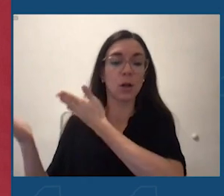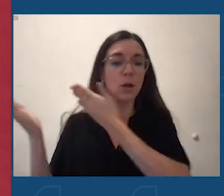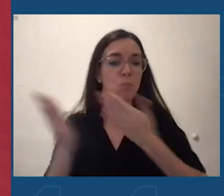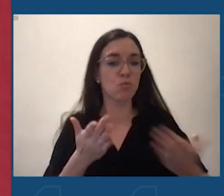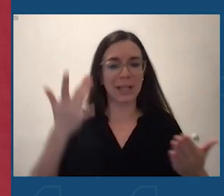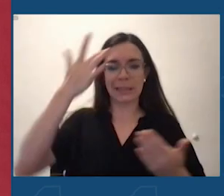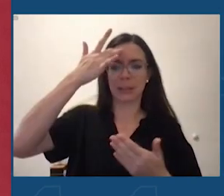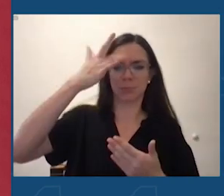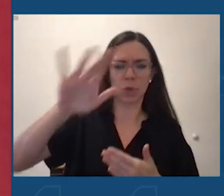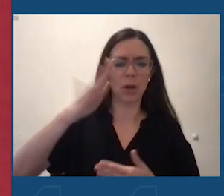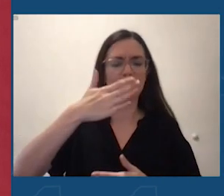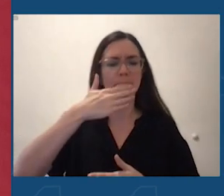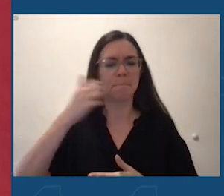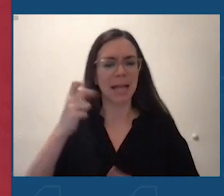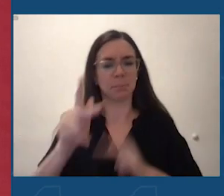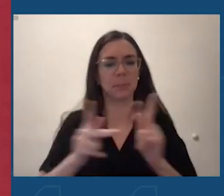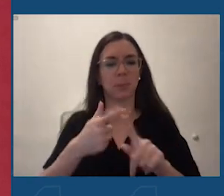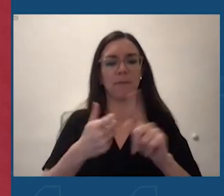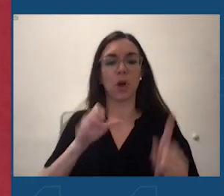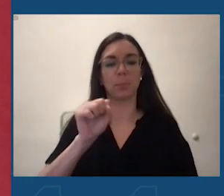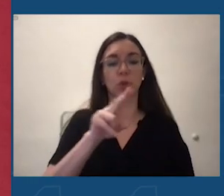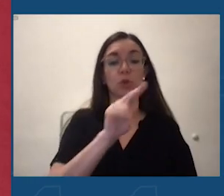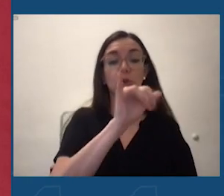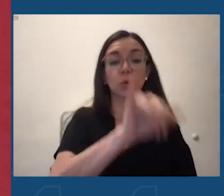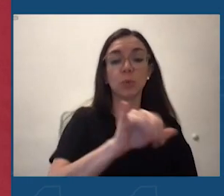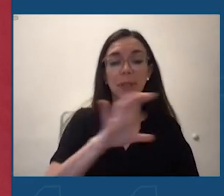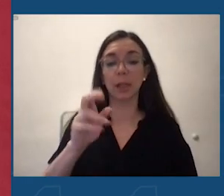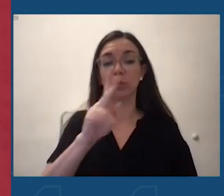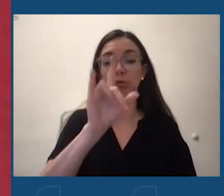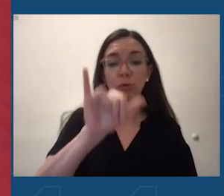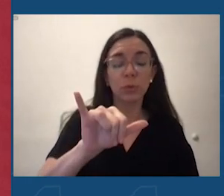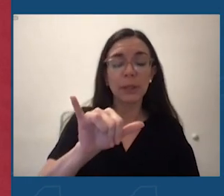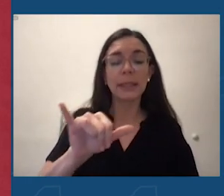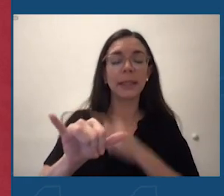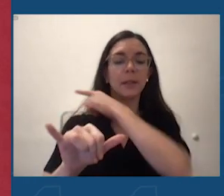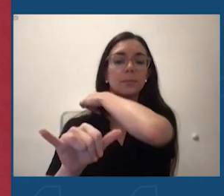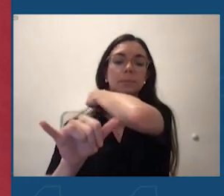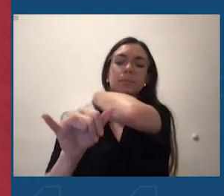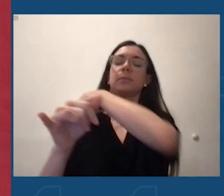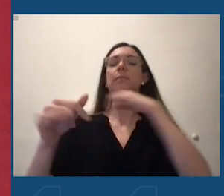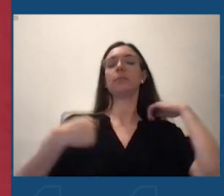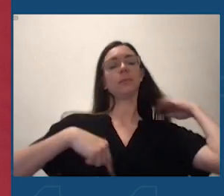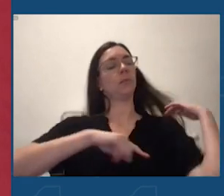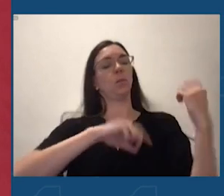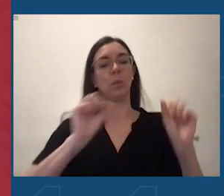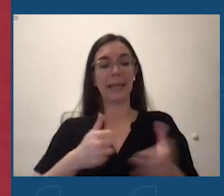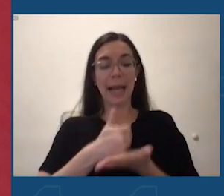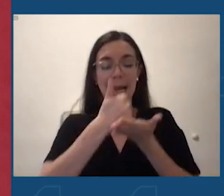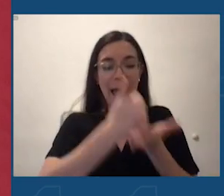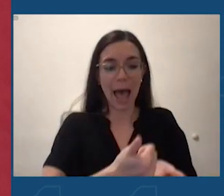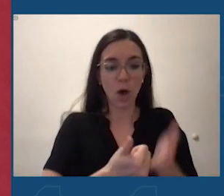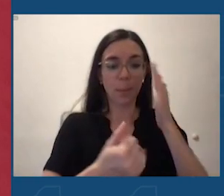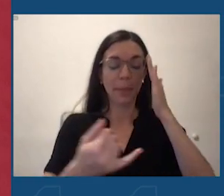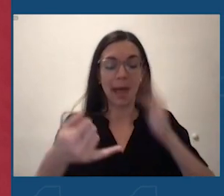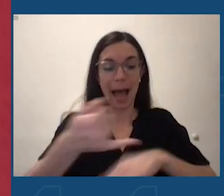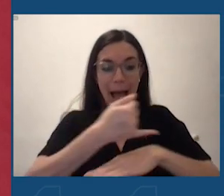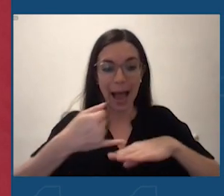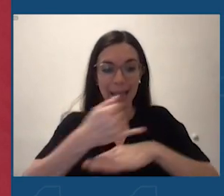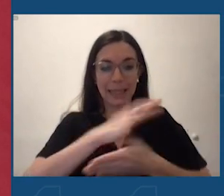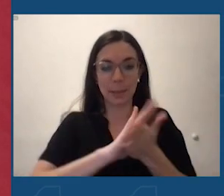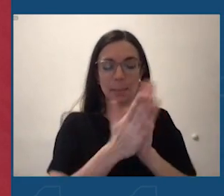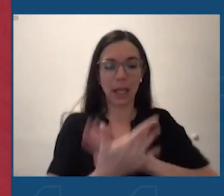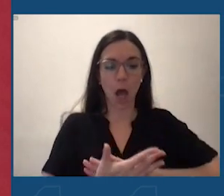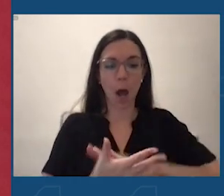SUNY and CUNY, and I thank our chancellor for helping lead this, we can help the island become energy resilient as